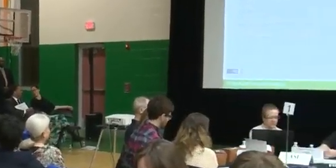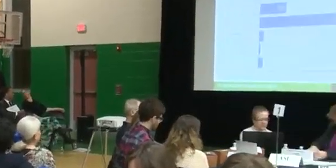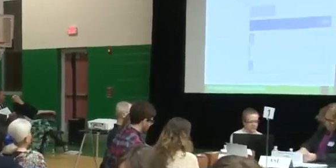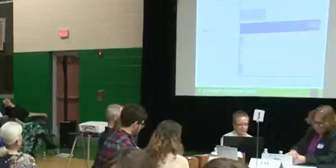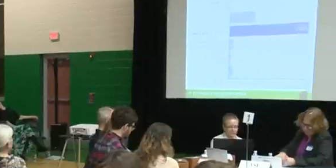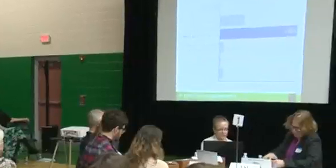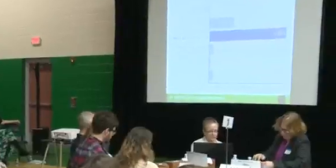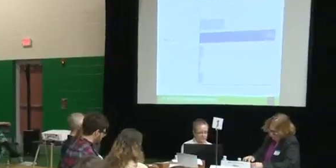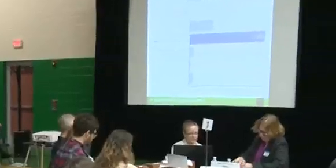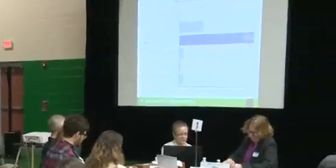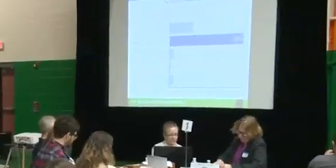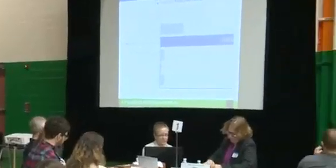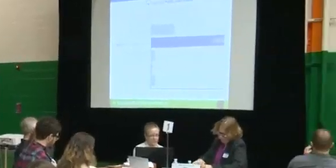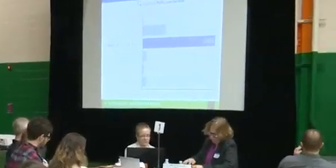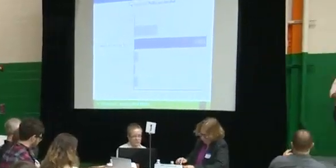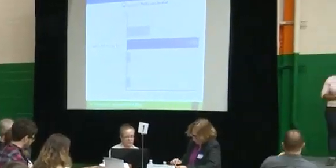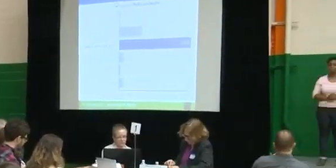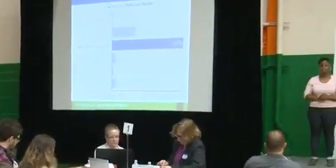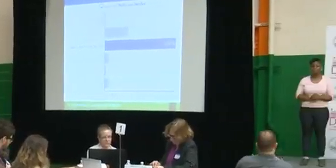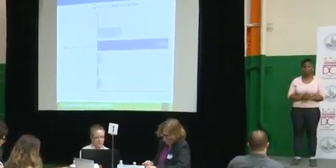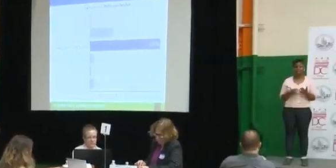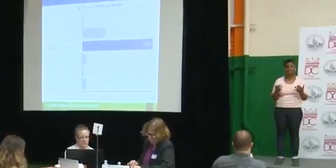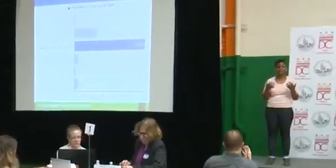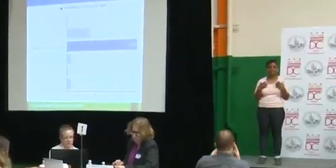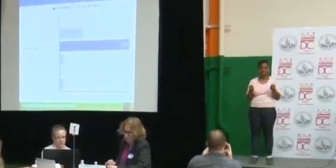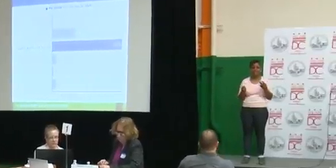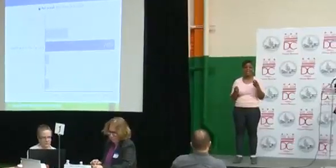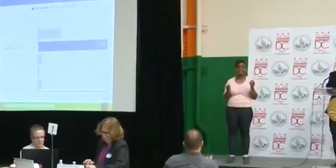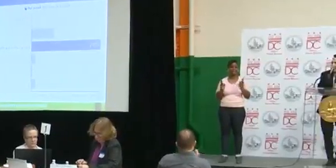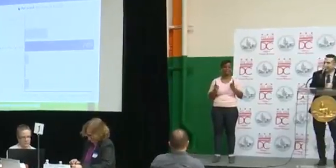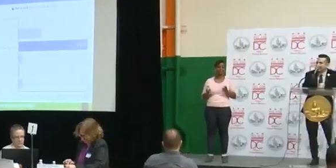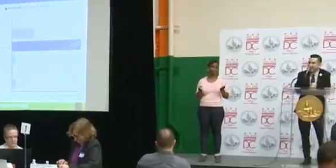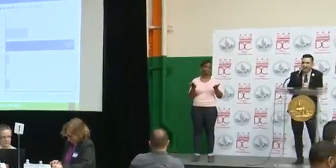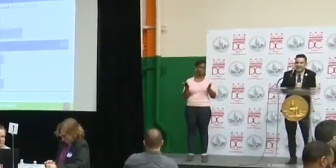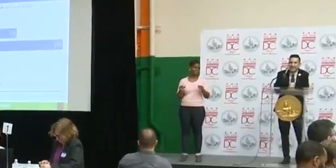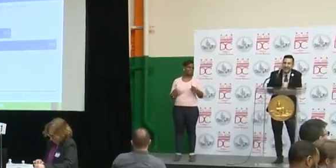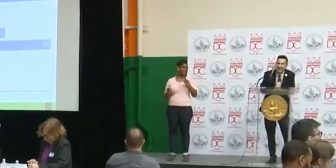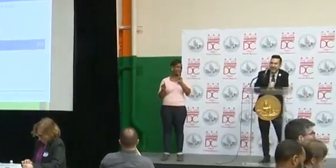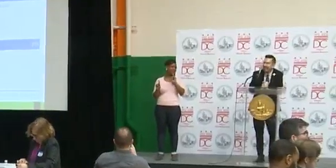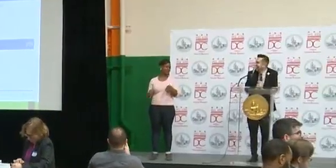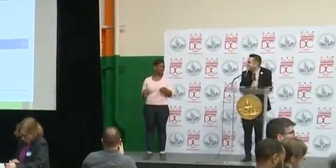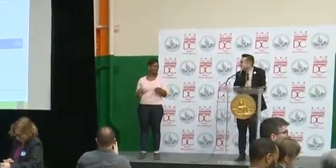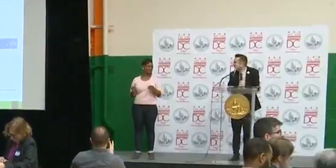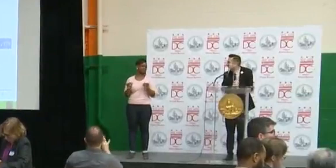All righty, it's health and human services. So 68% of y'all got that right.